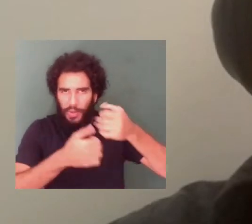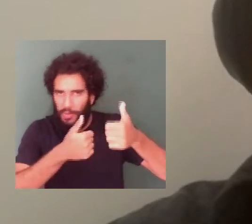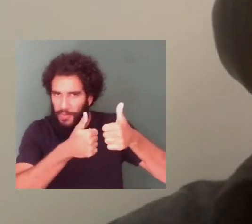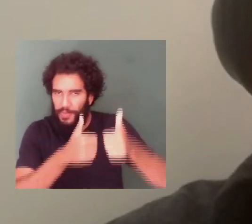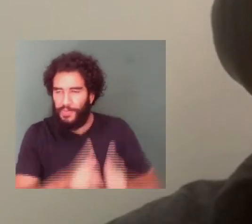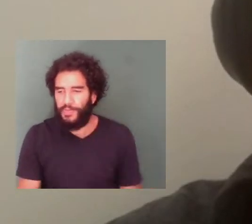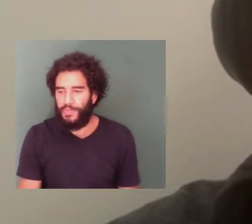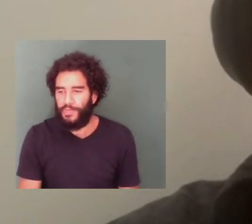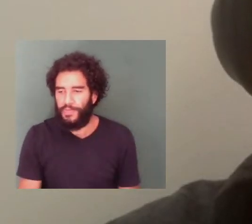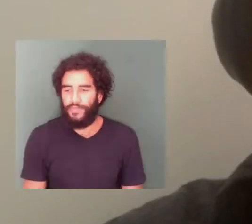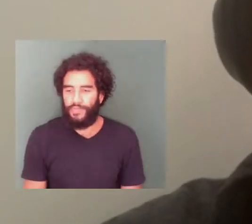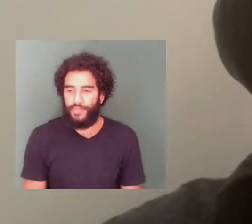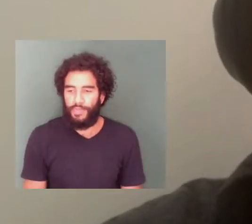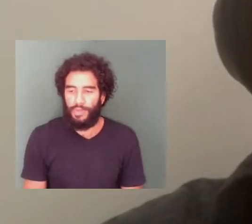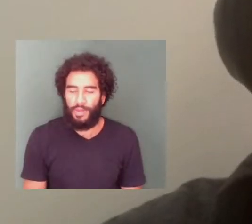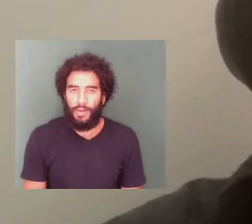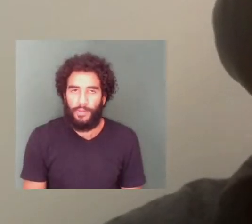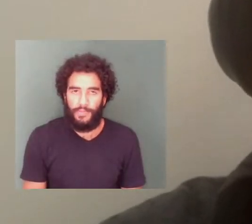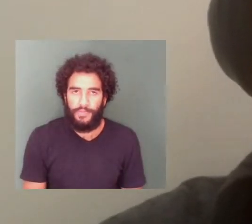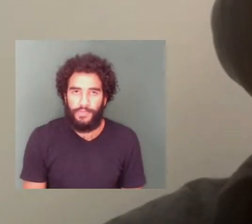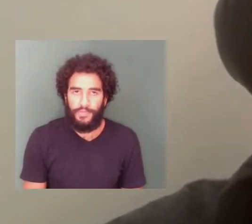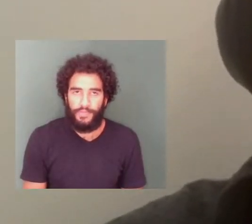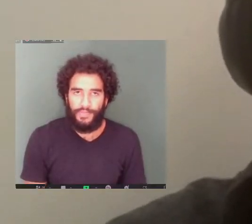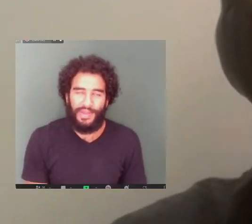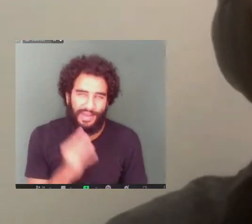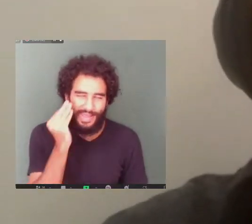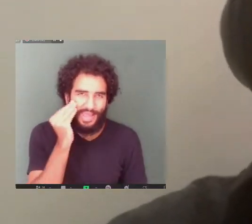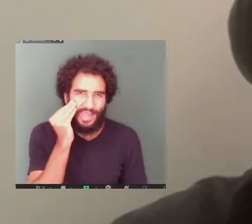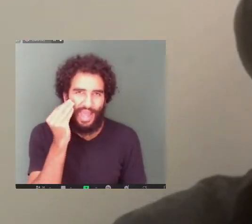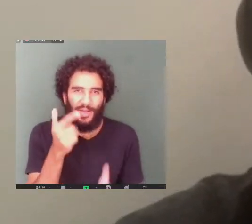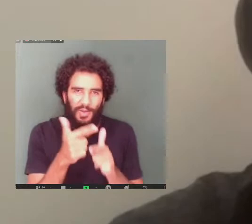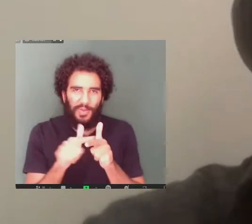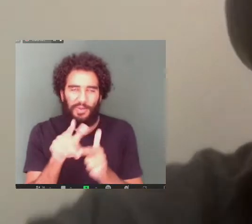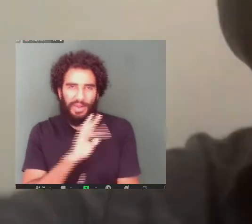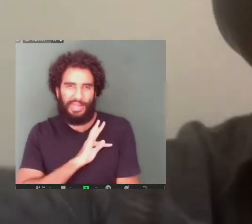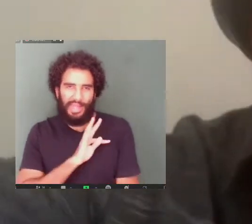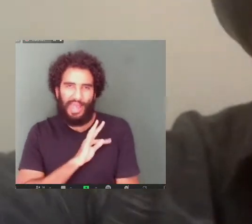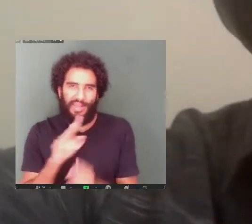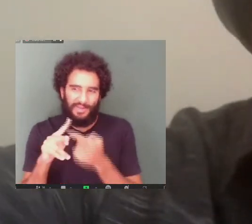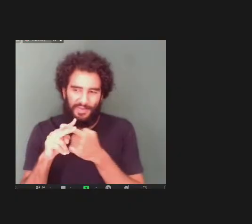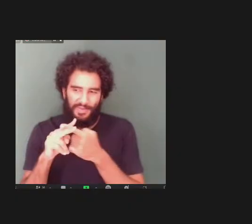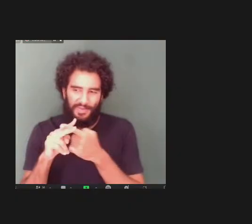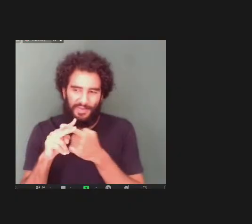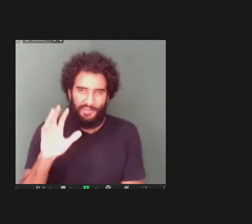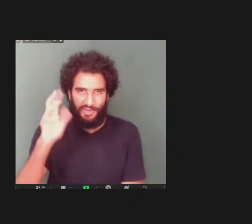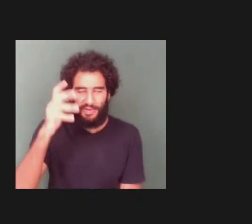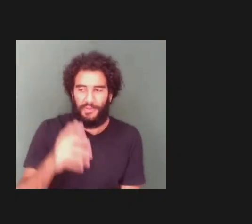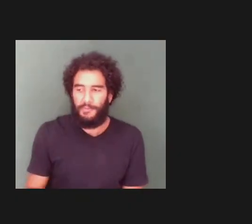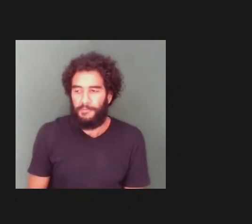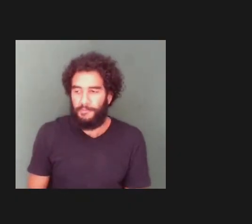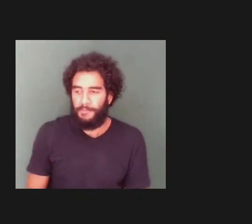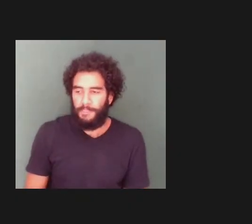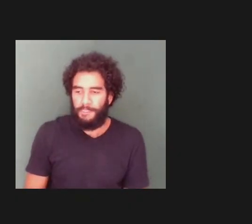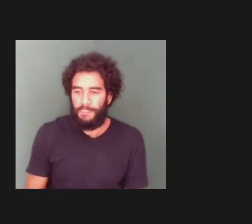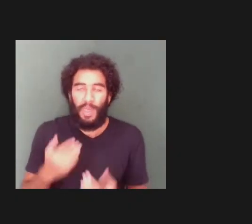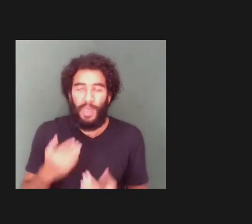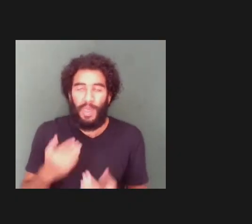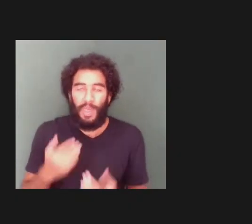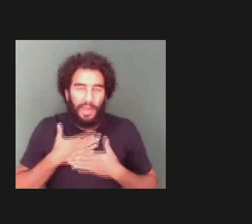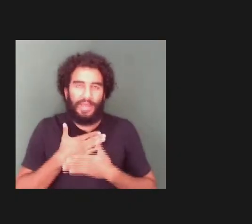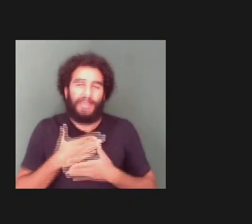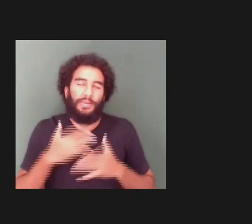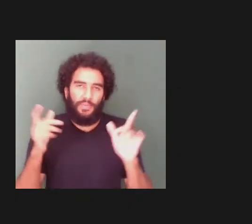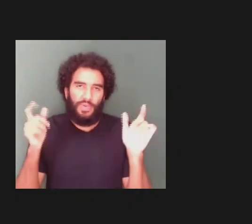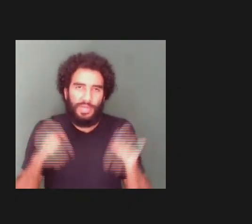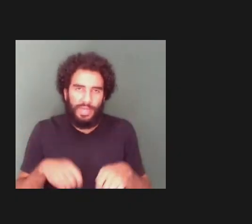end, however you prefer to, because we will be solving the technical problems. But it's a pleasure